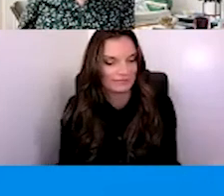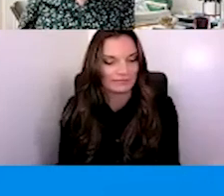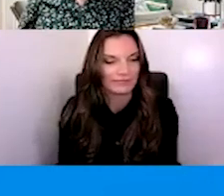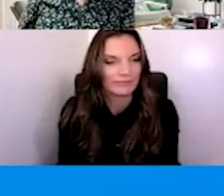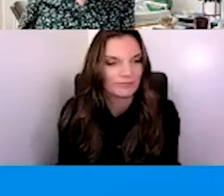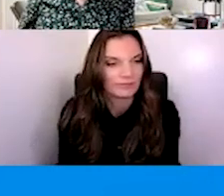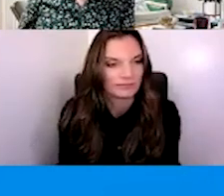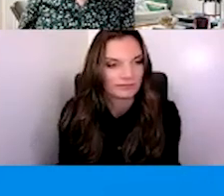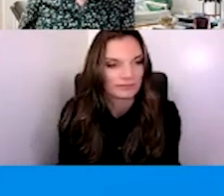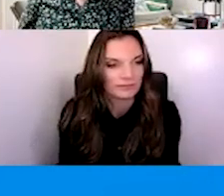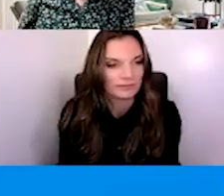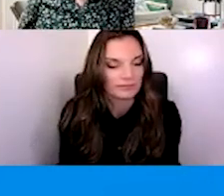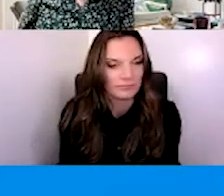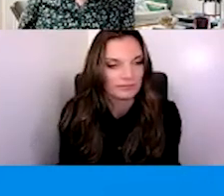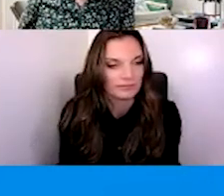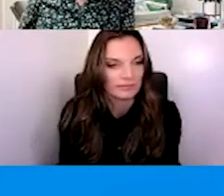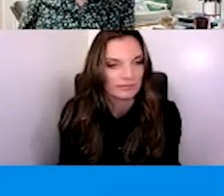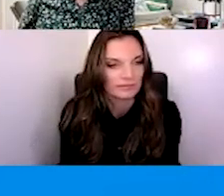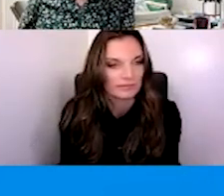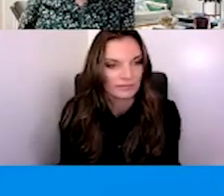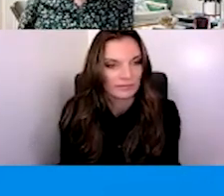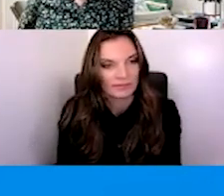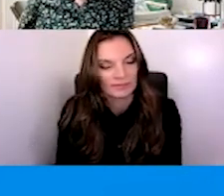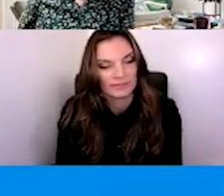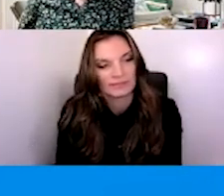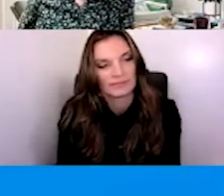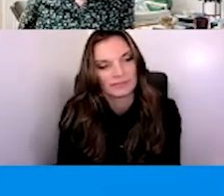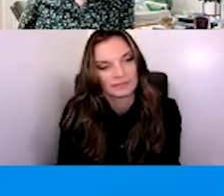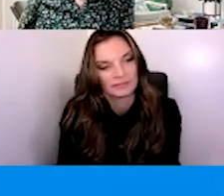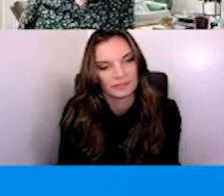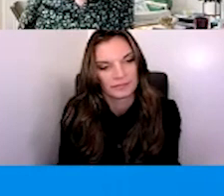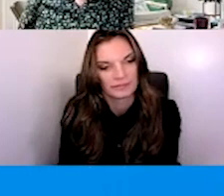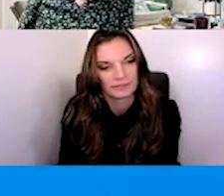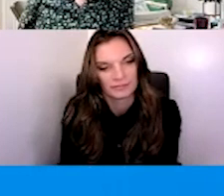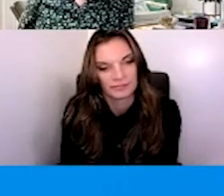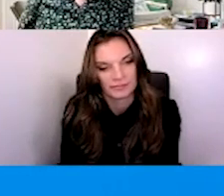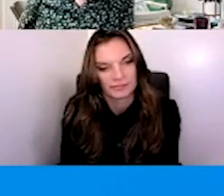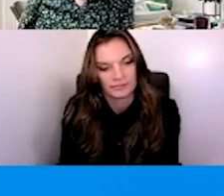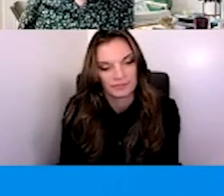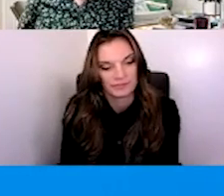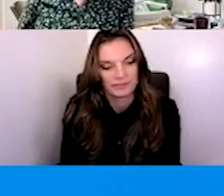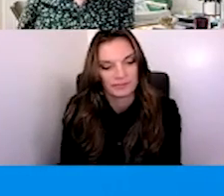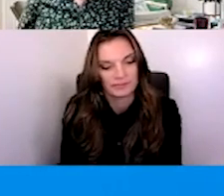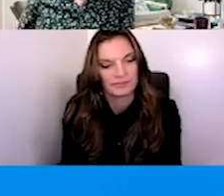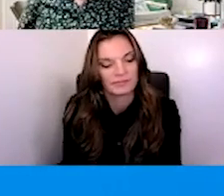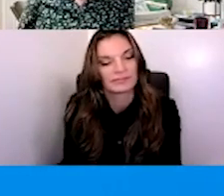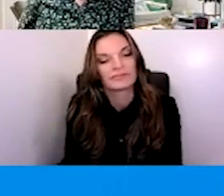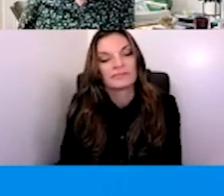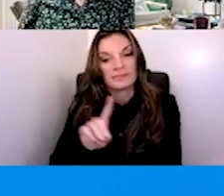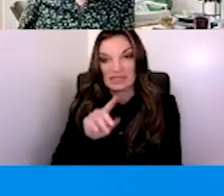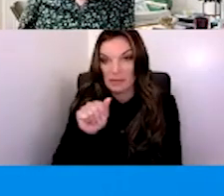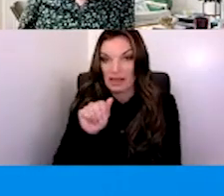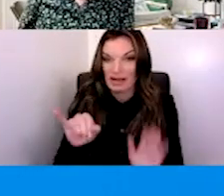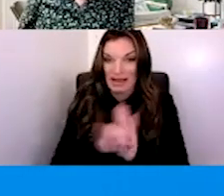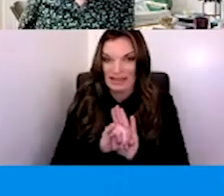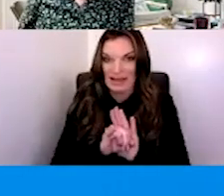I also just briefly previewed that there are benefits to building a disability identity. And so I wanted you to